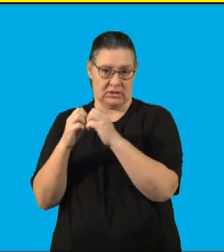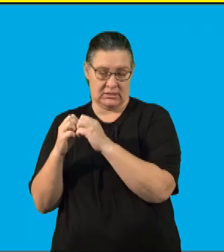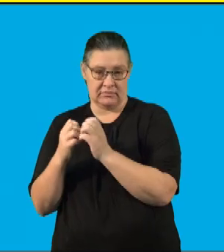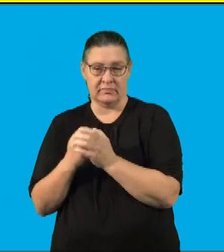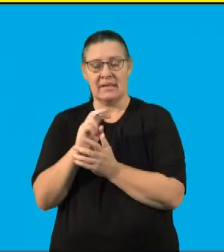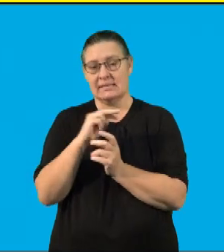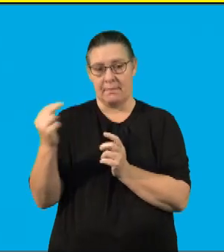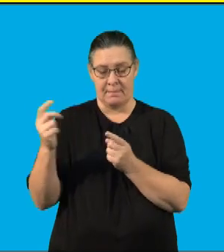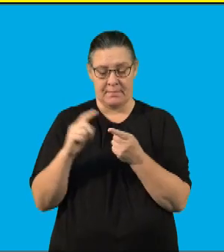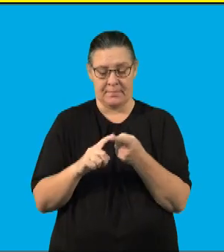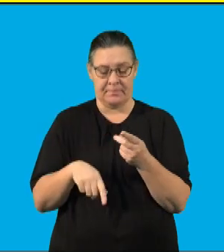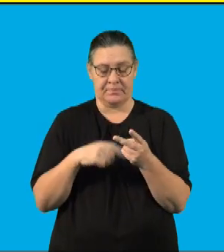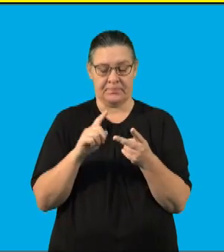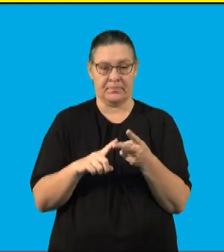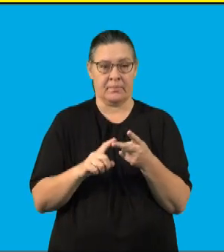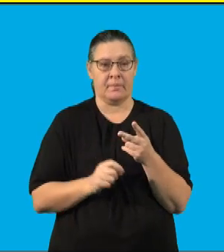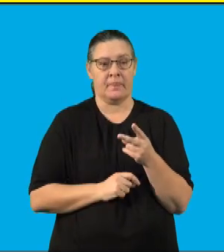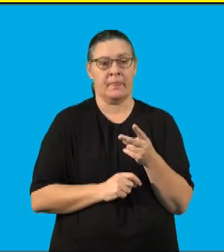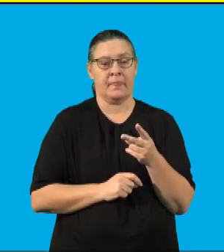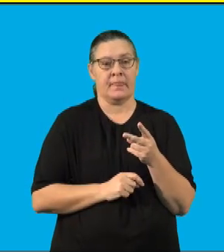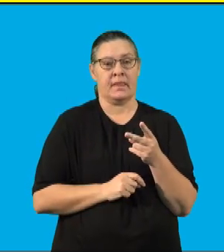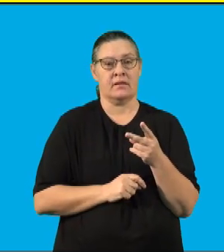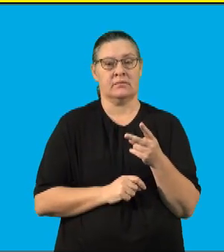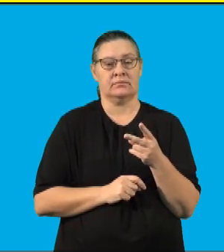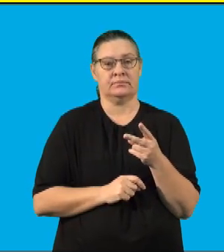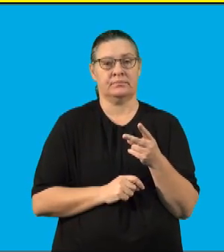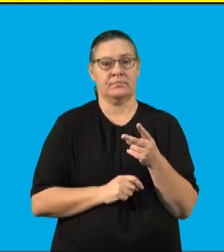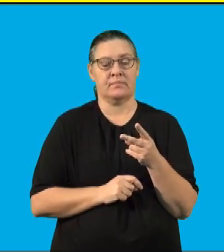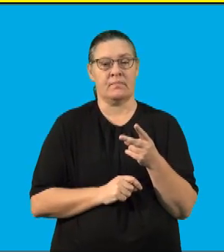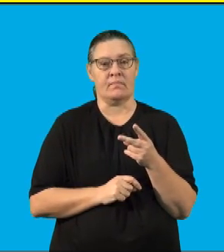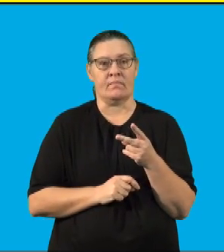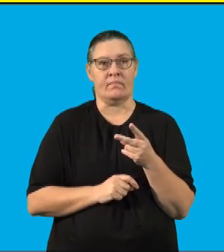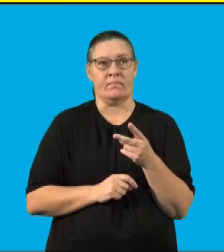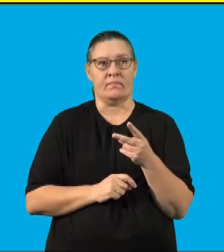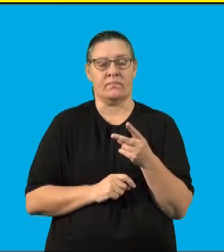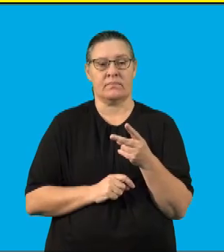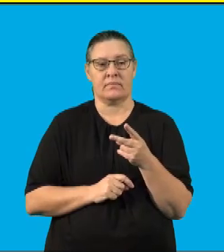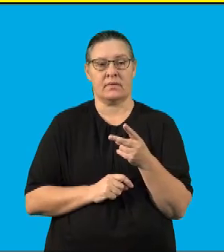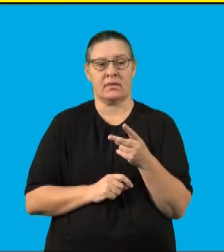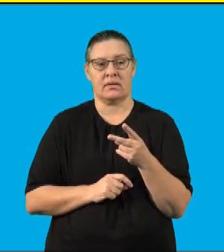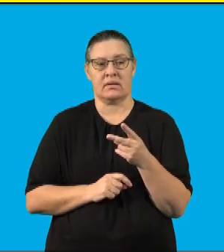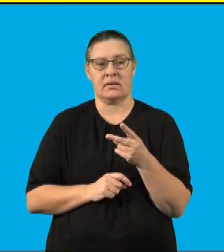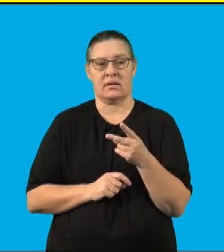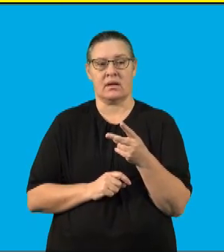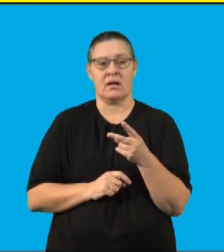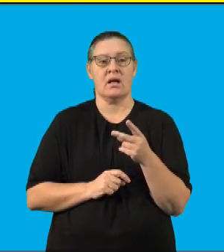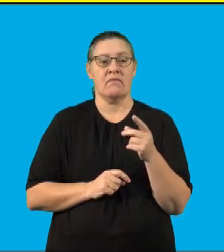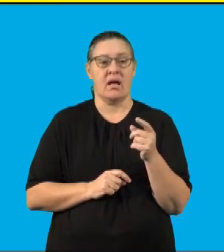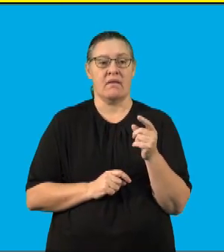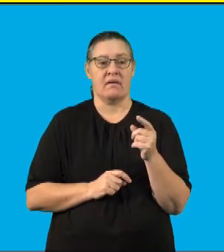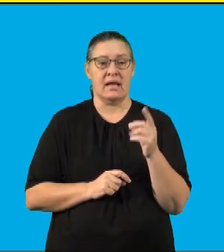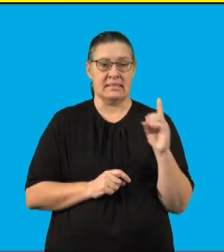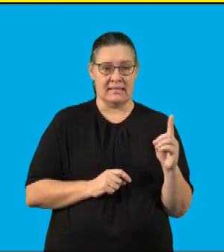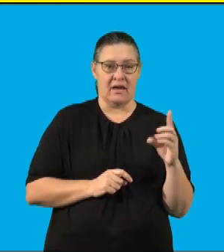molecules. That's now the type of intermolecular force. And then bullet number two, compound D